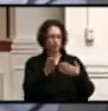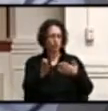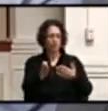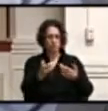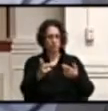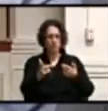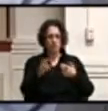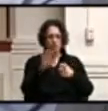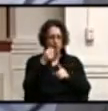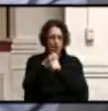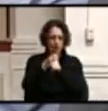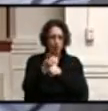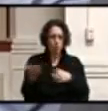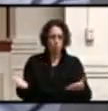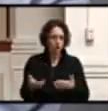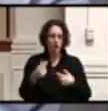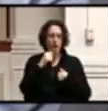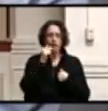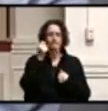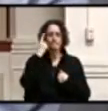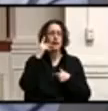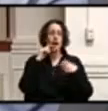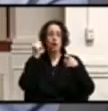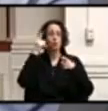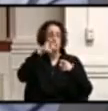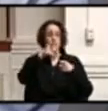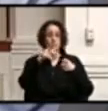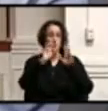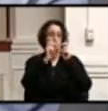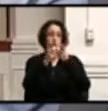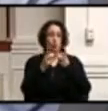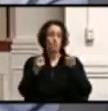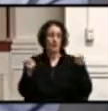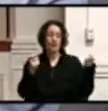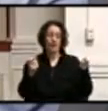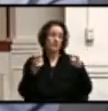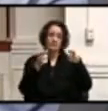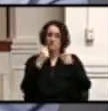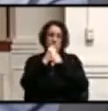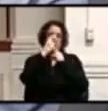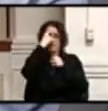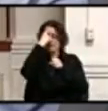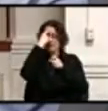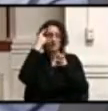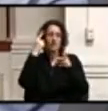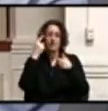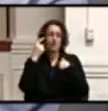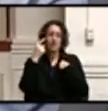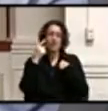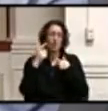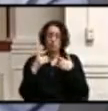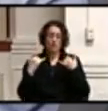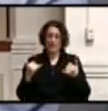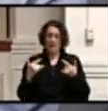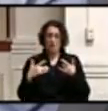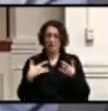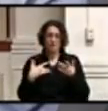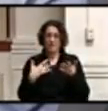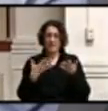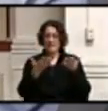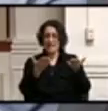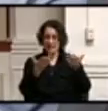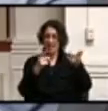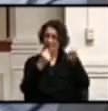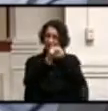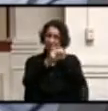what the department has just said. It's kind of like I don't really see an argument against it right now. If we